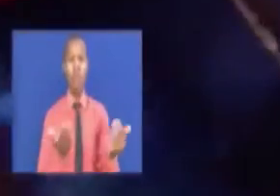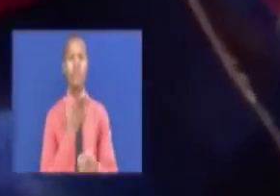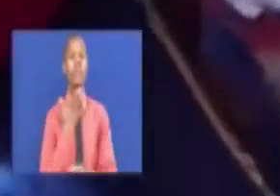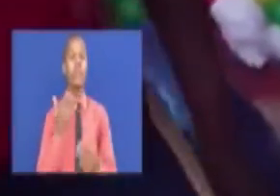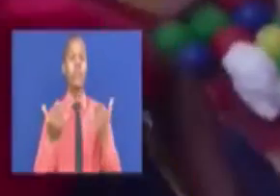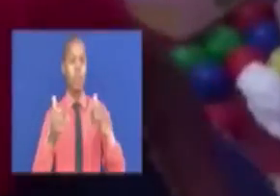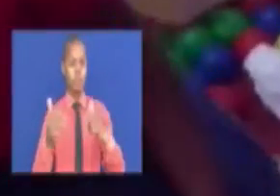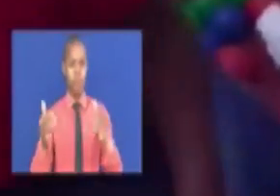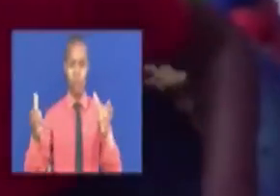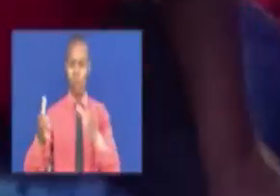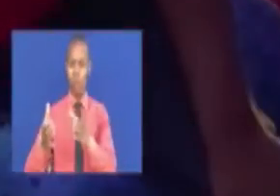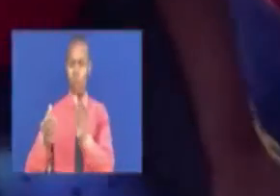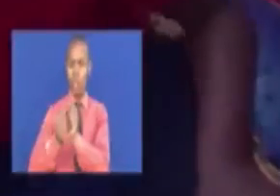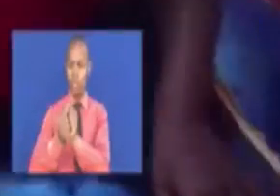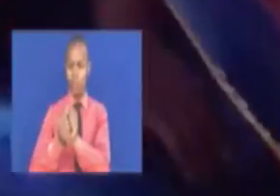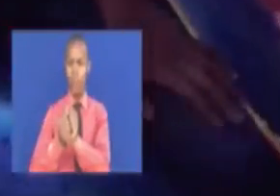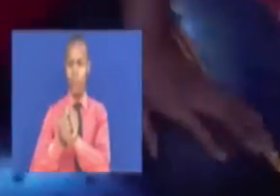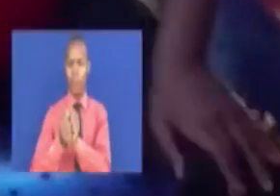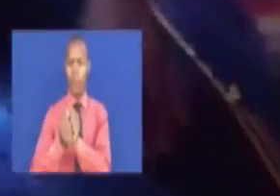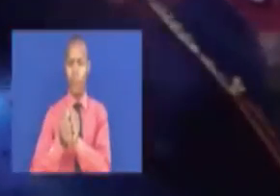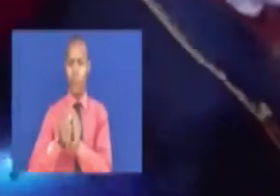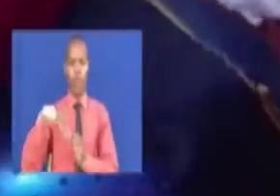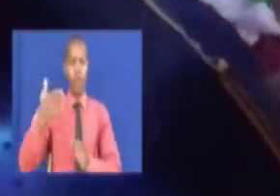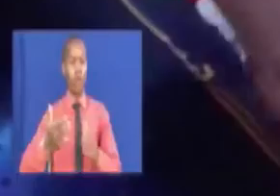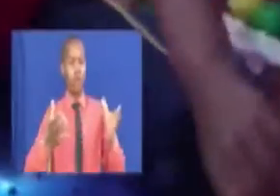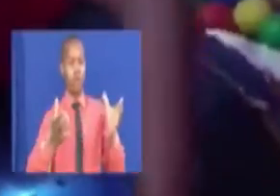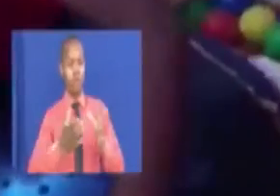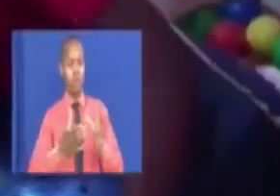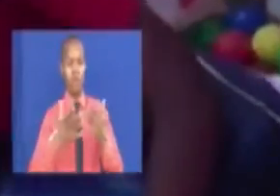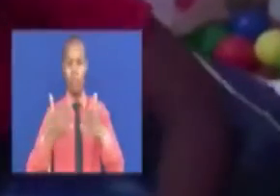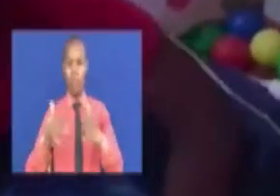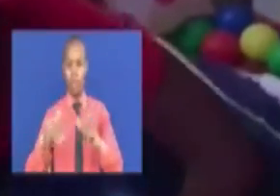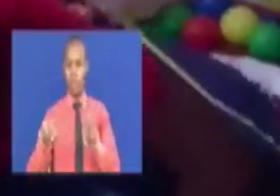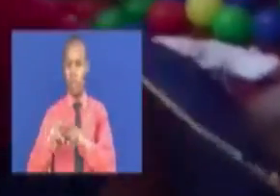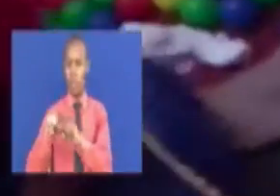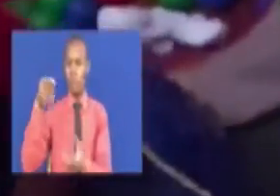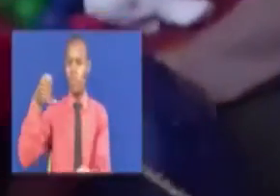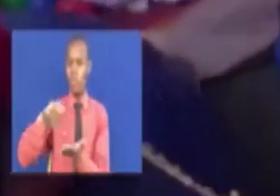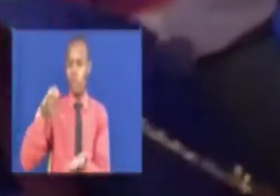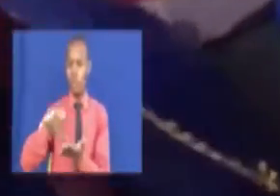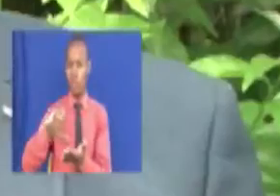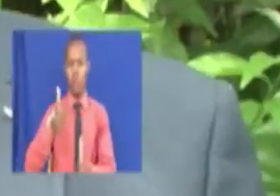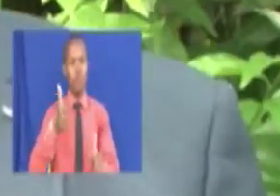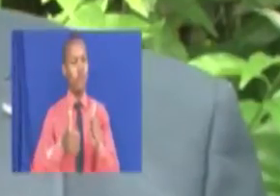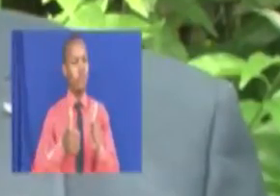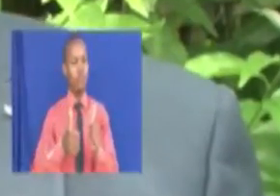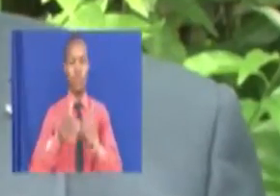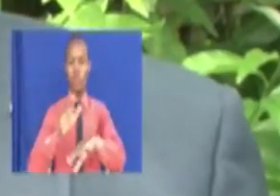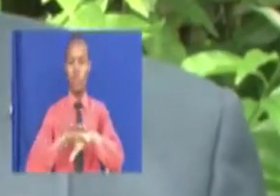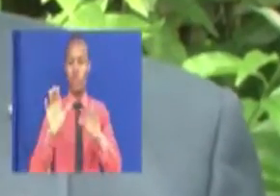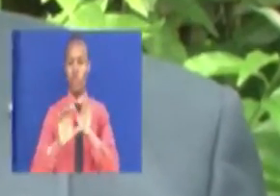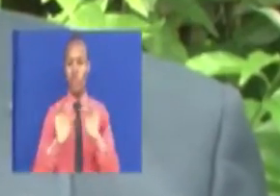a group of 10, they just define their own play and they get involved into it, which is very abnormal.